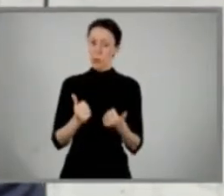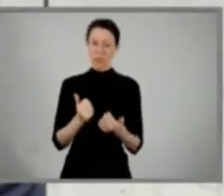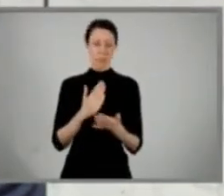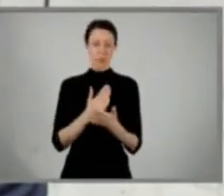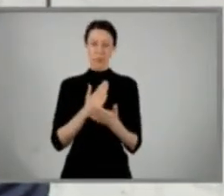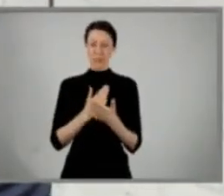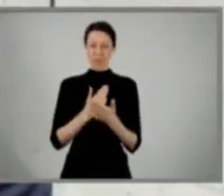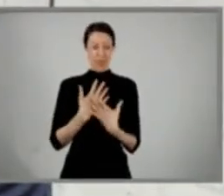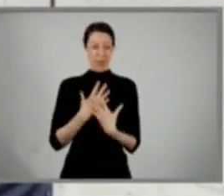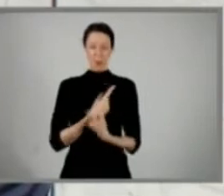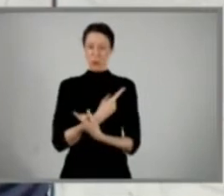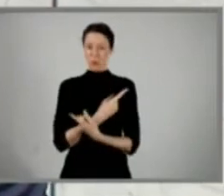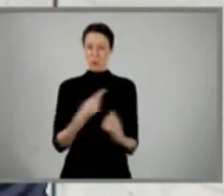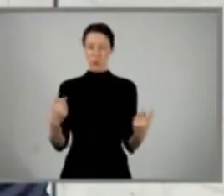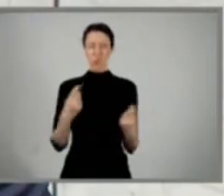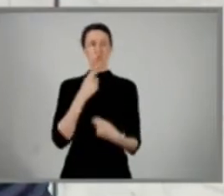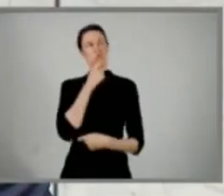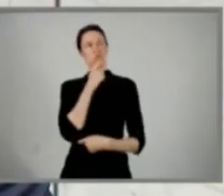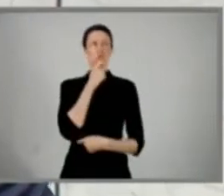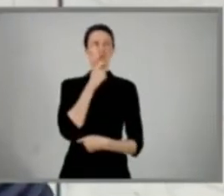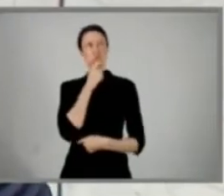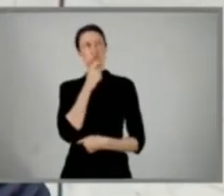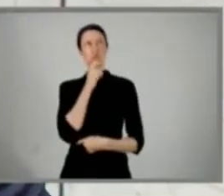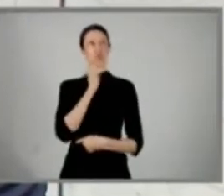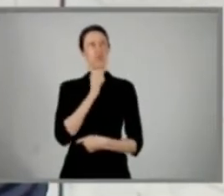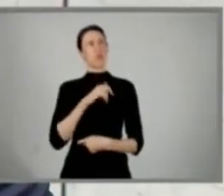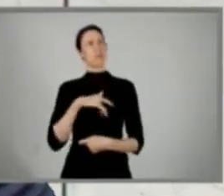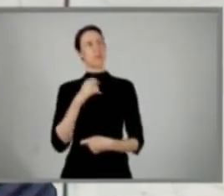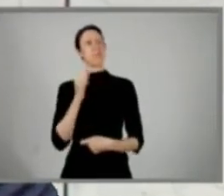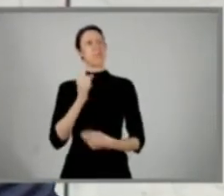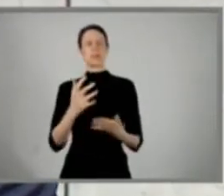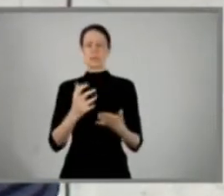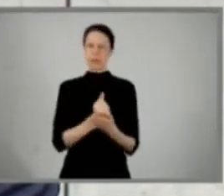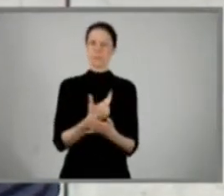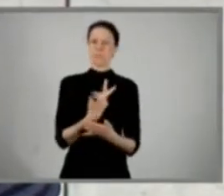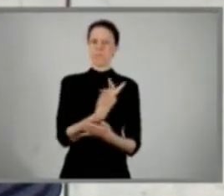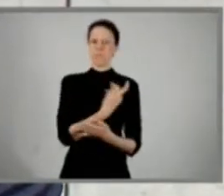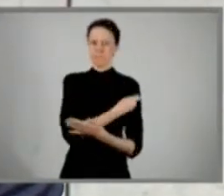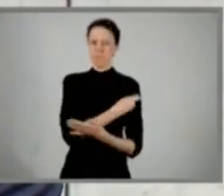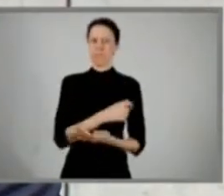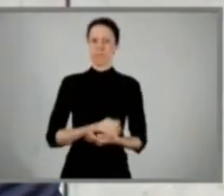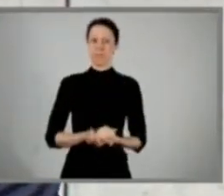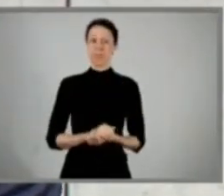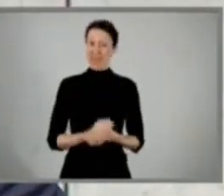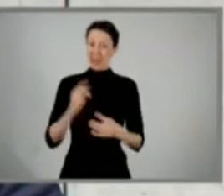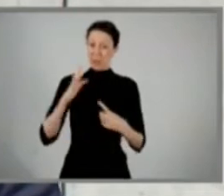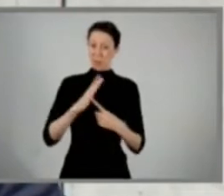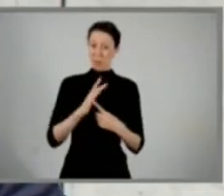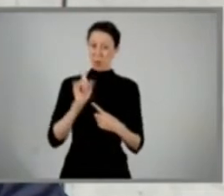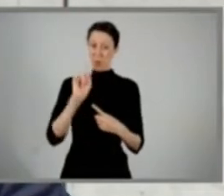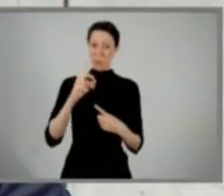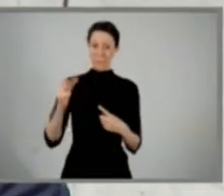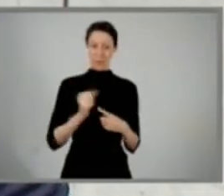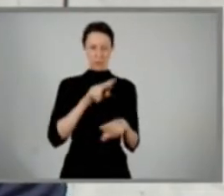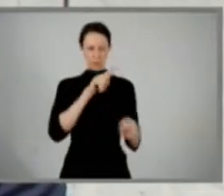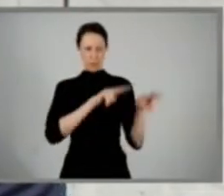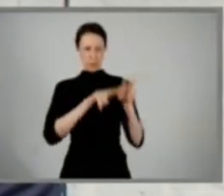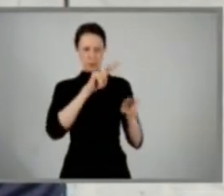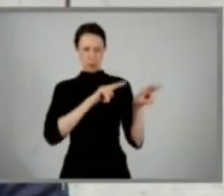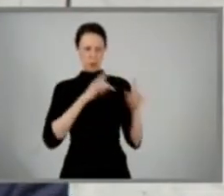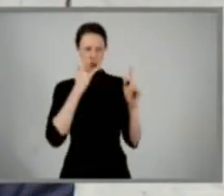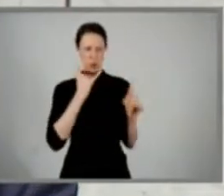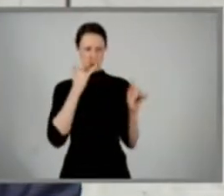vaccine. That's why it has to pass the TGA standards. There are no shortcuts here. There are no